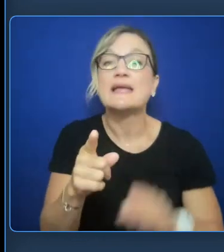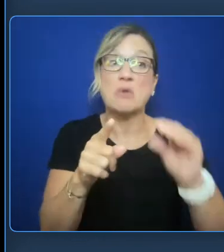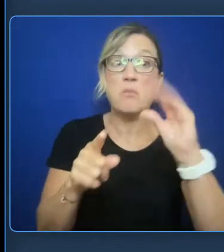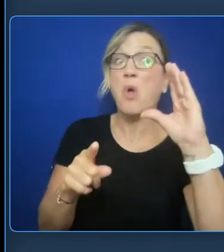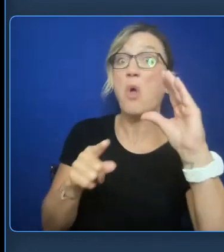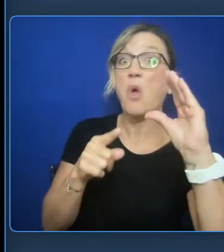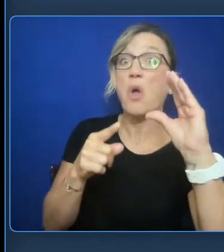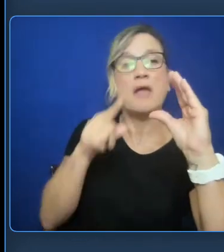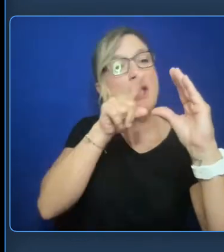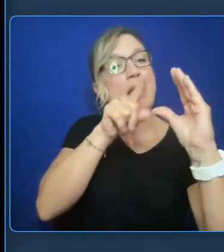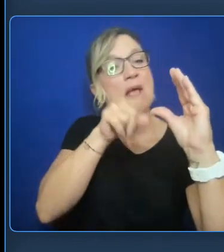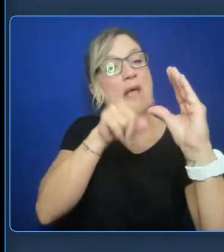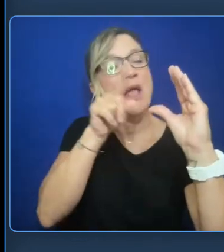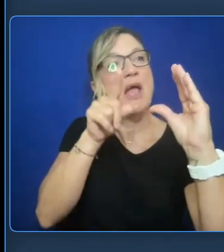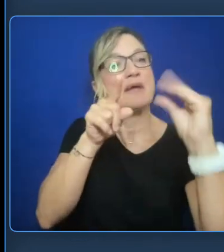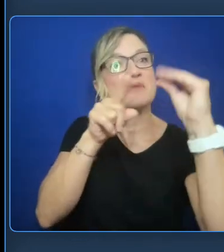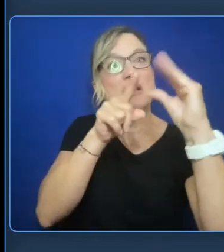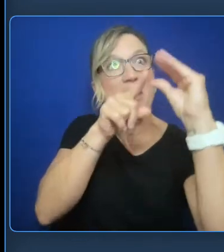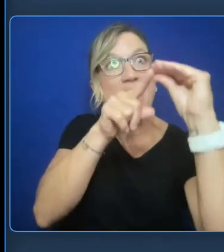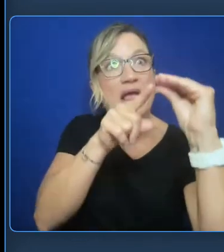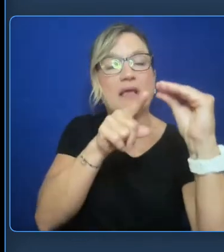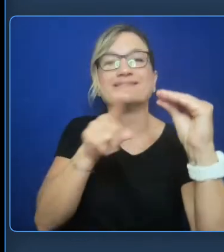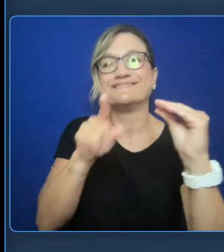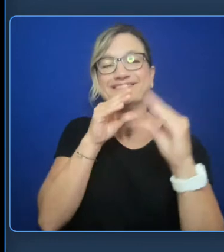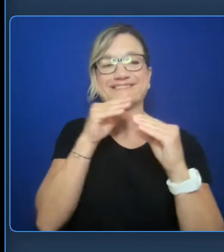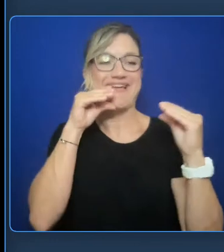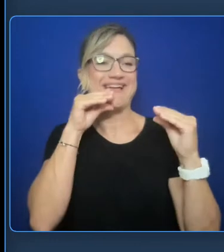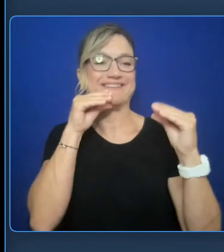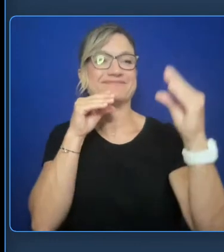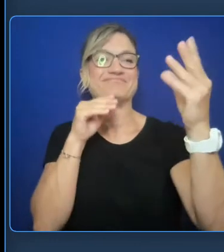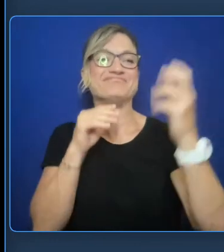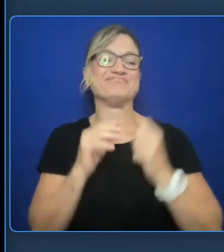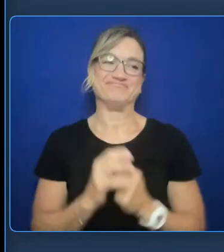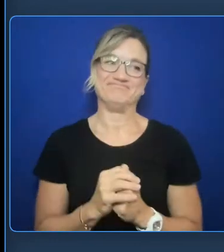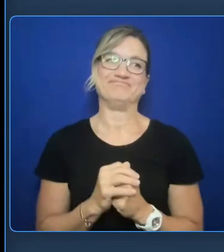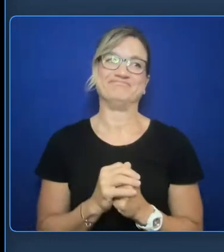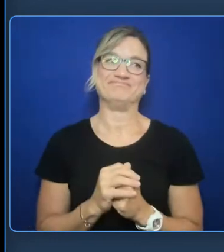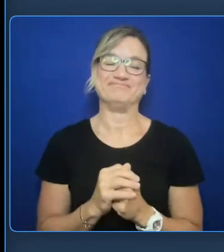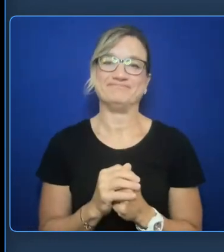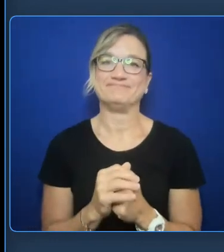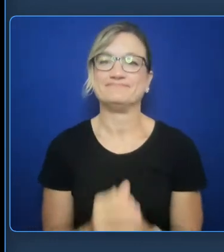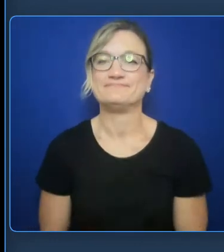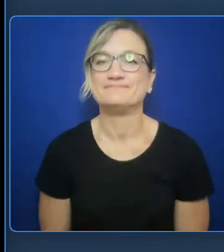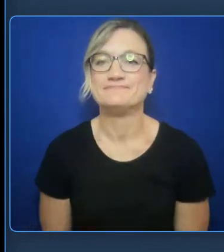beak. Smiling, he slowly lowers his hand.